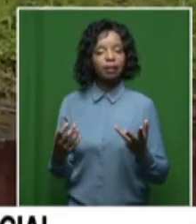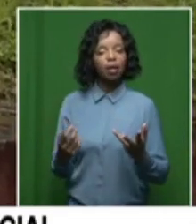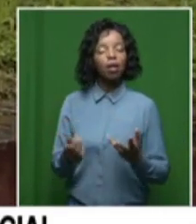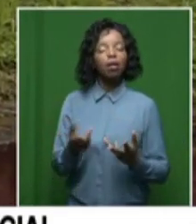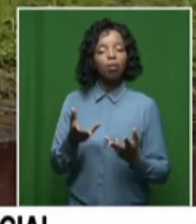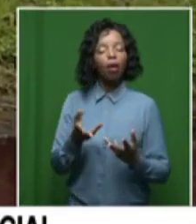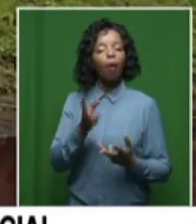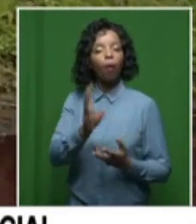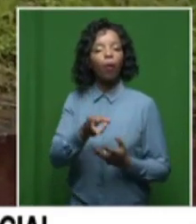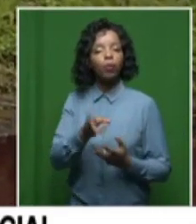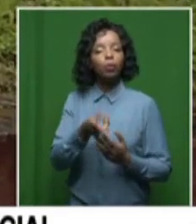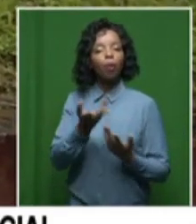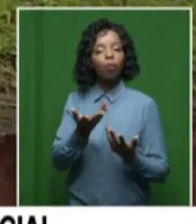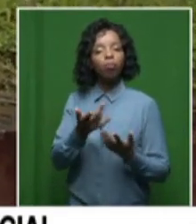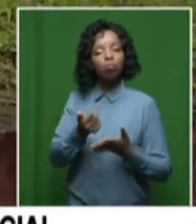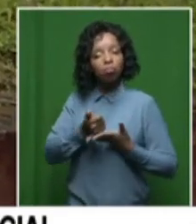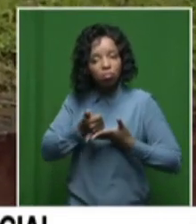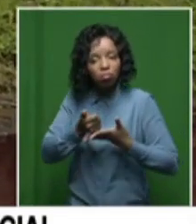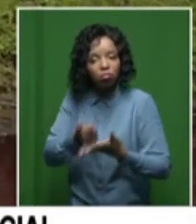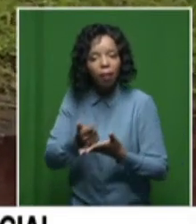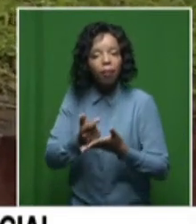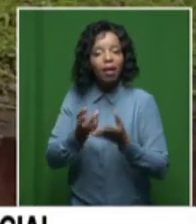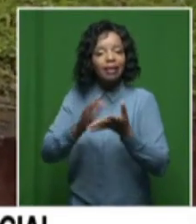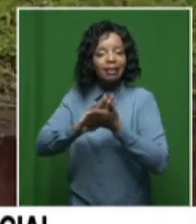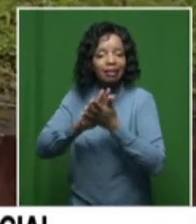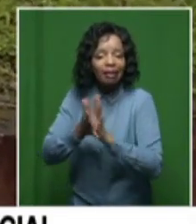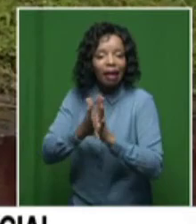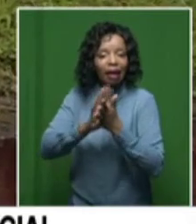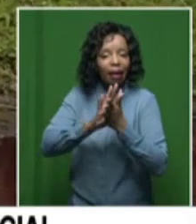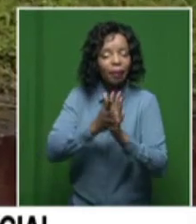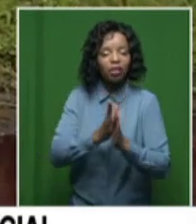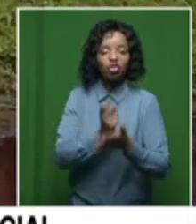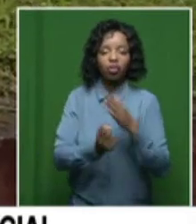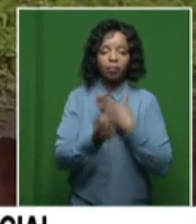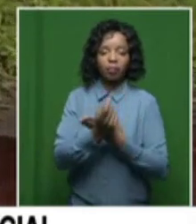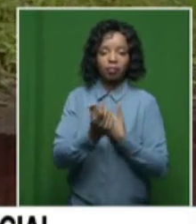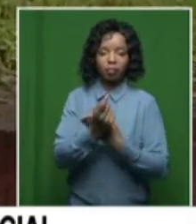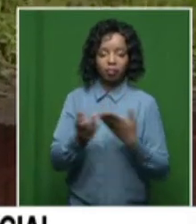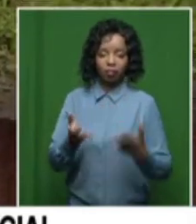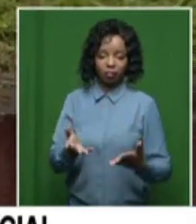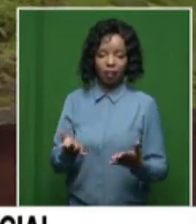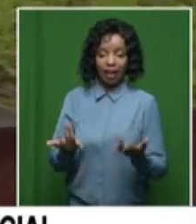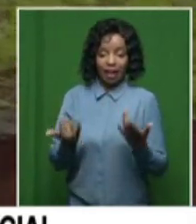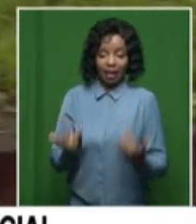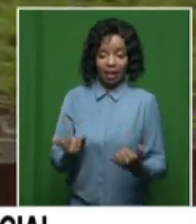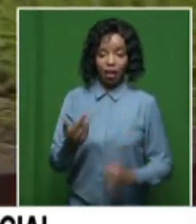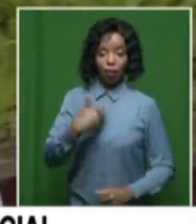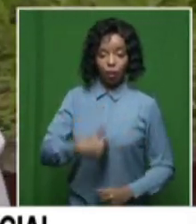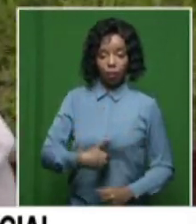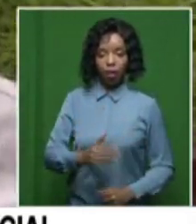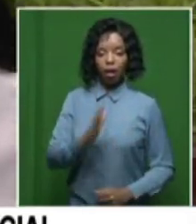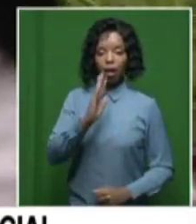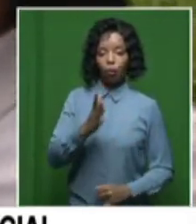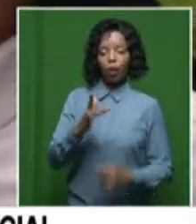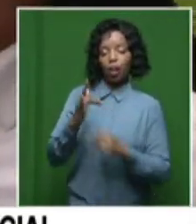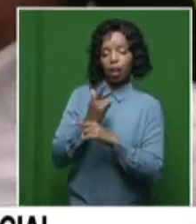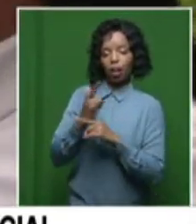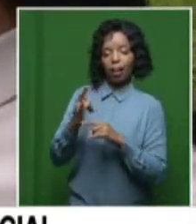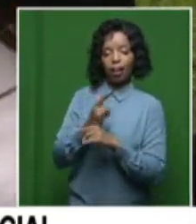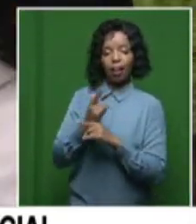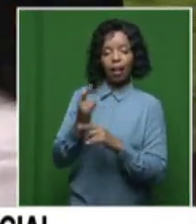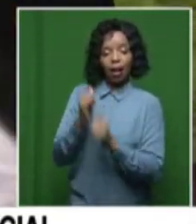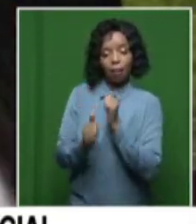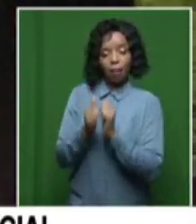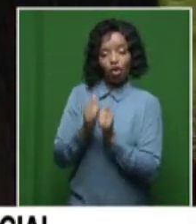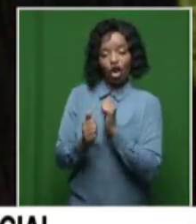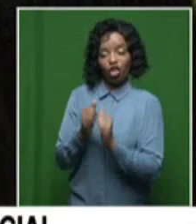to assist with the damage that has been caused. I'm going to chat now to the brother of the late